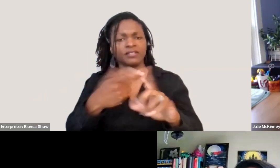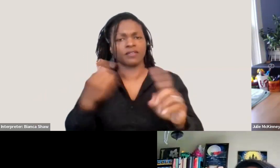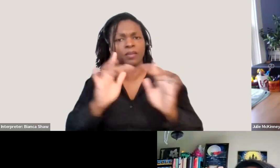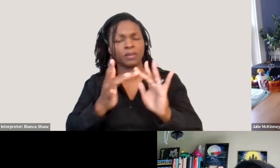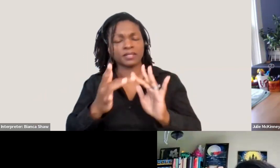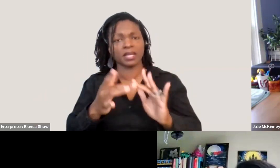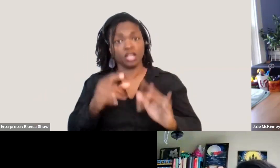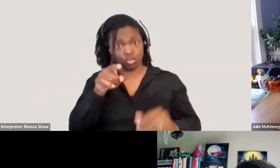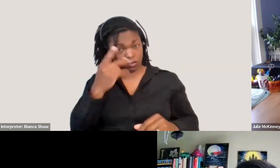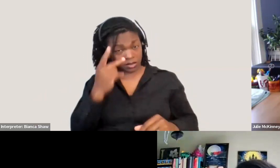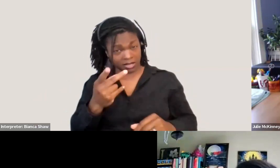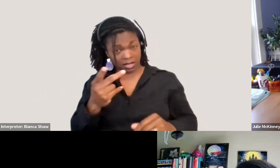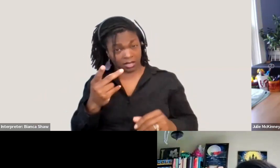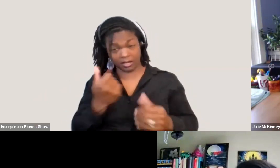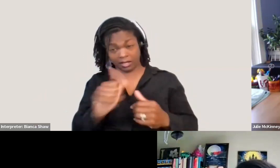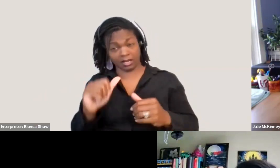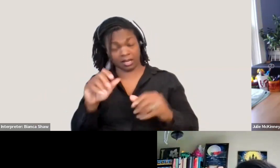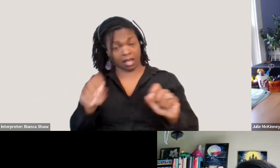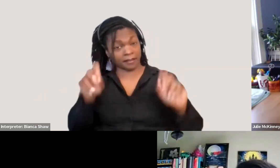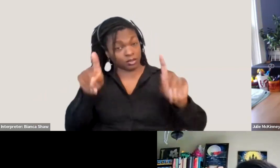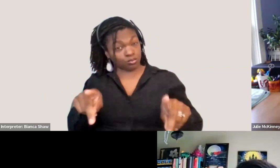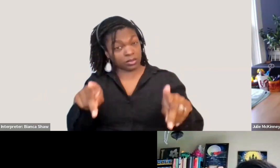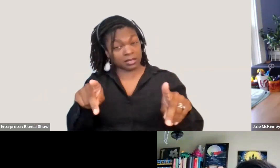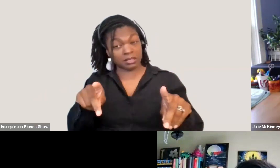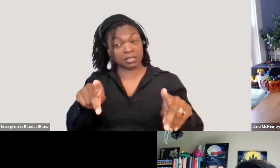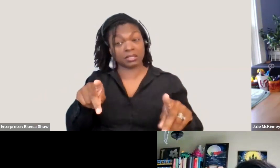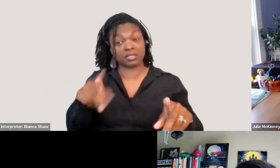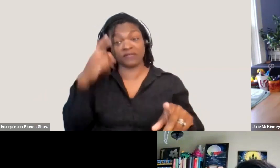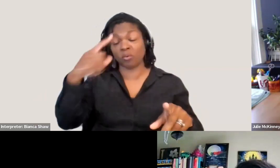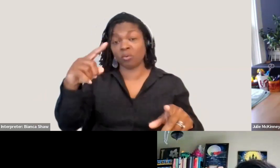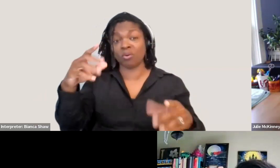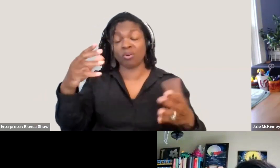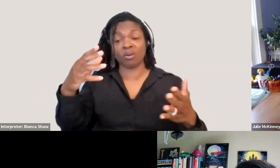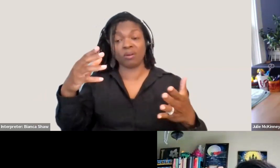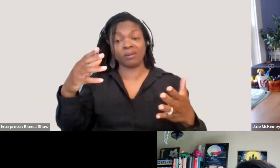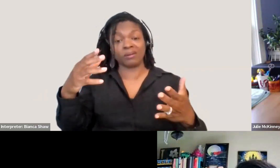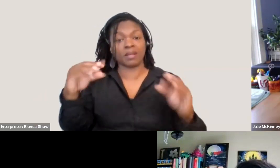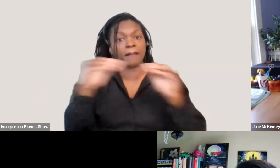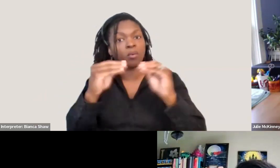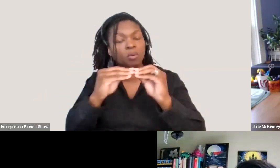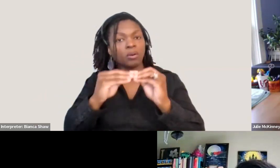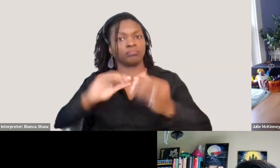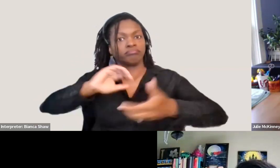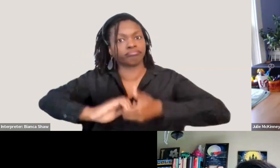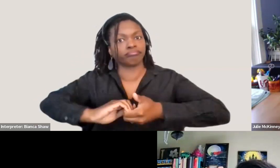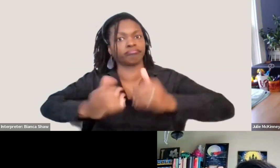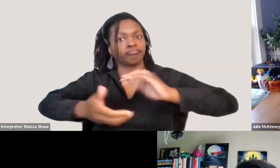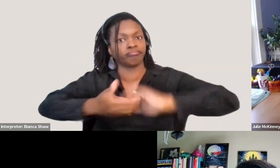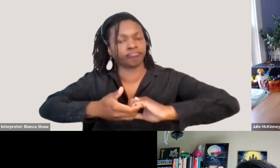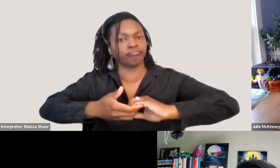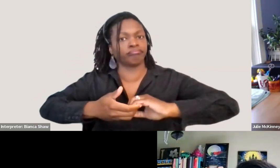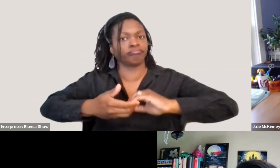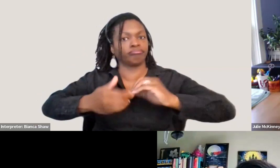Do you see that there's opportunities for there to be more collaboration on how do we